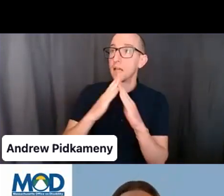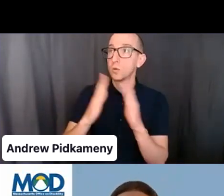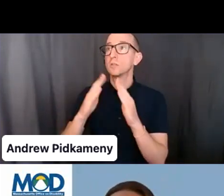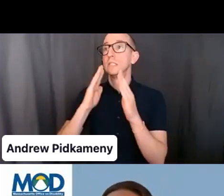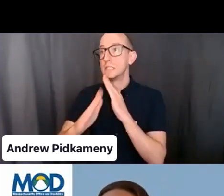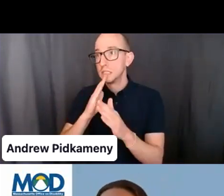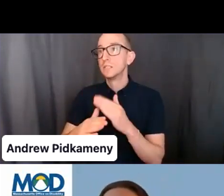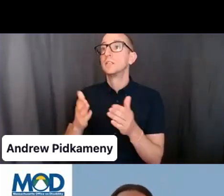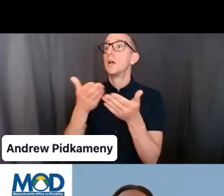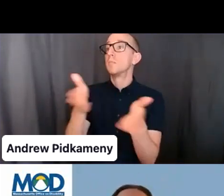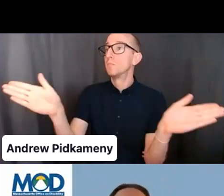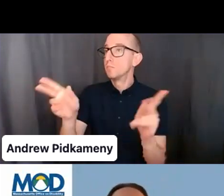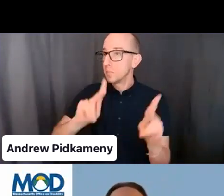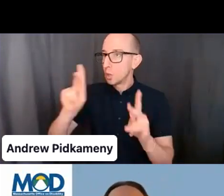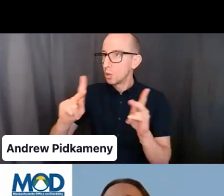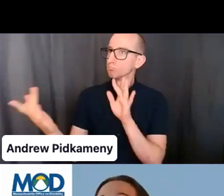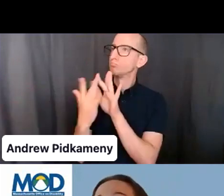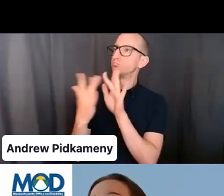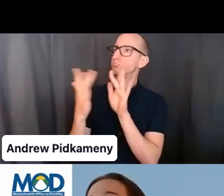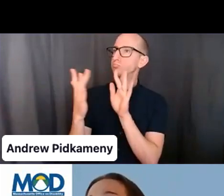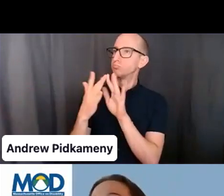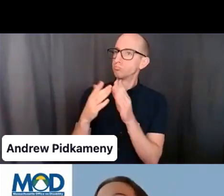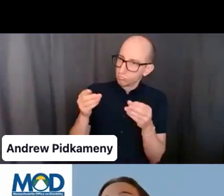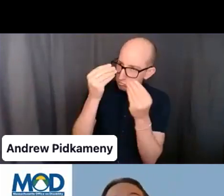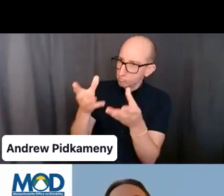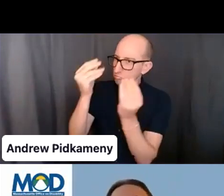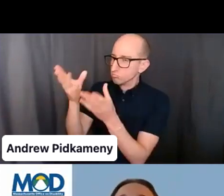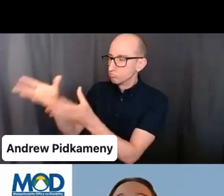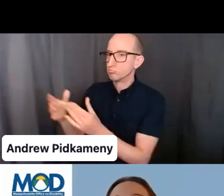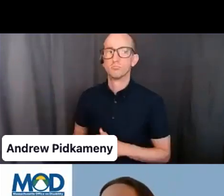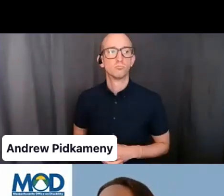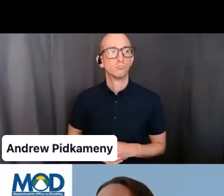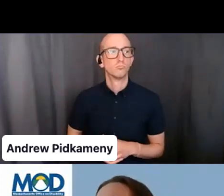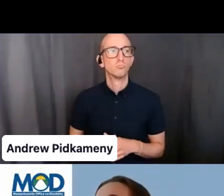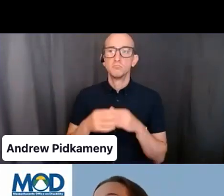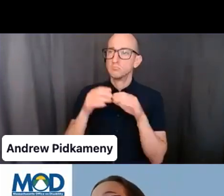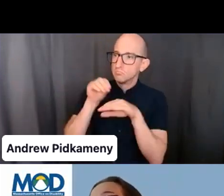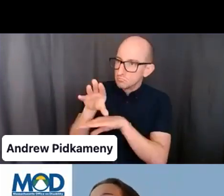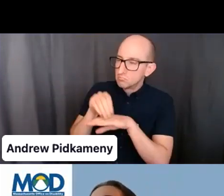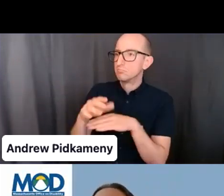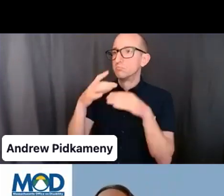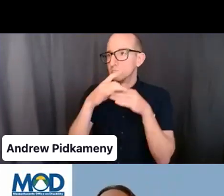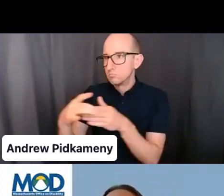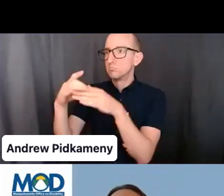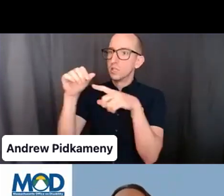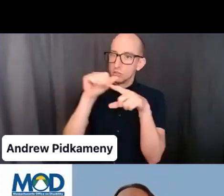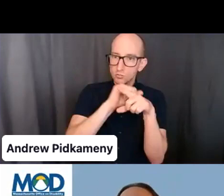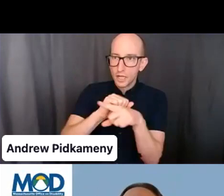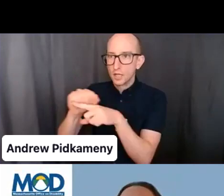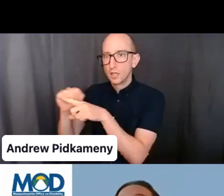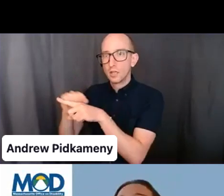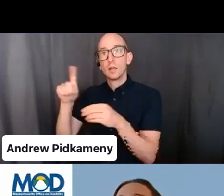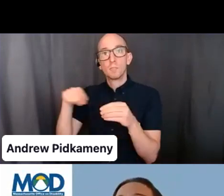of the general public. We provide information, guidance, and training on matters